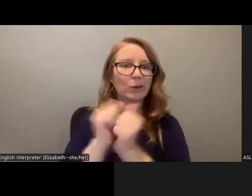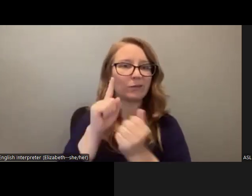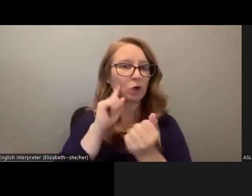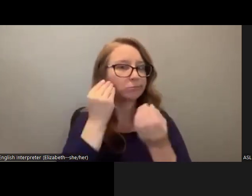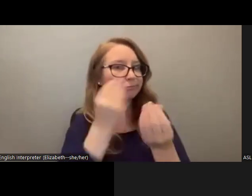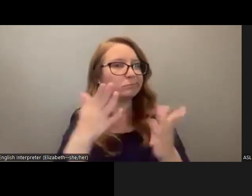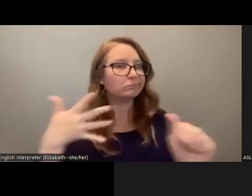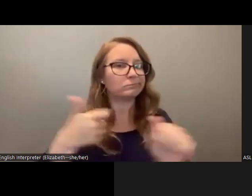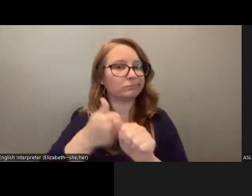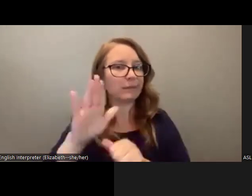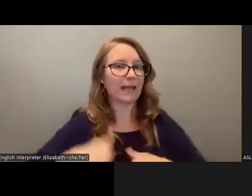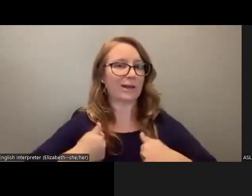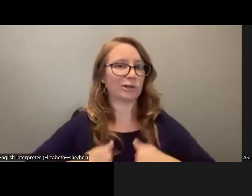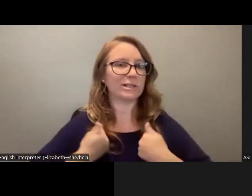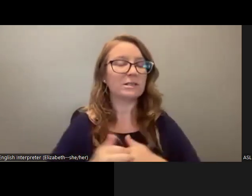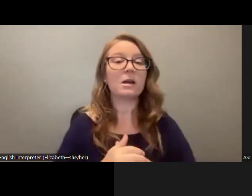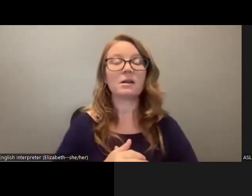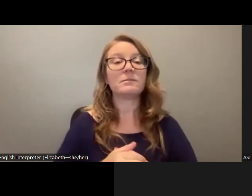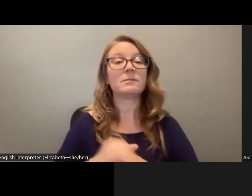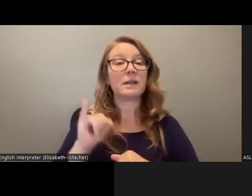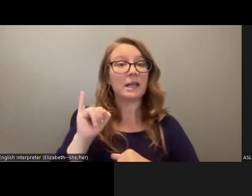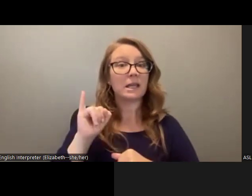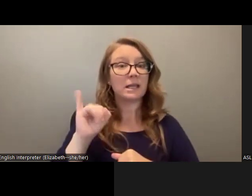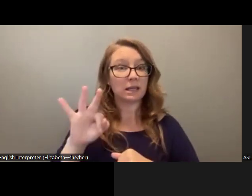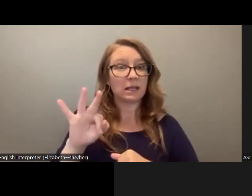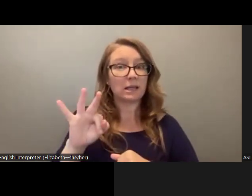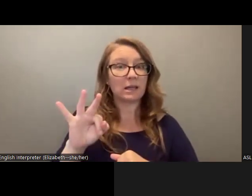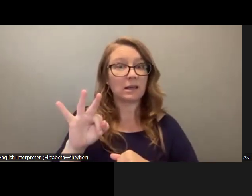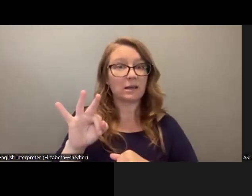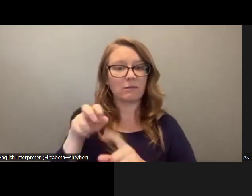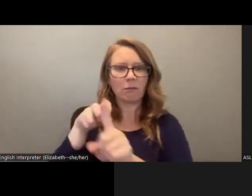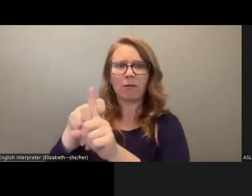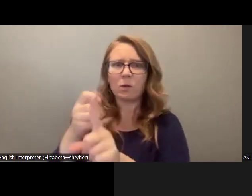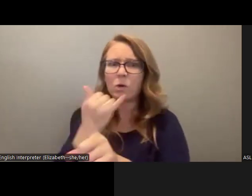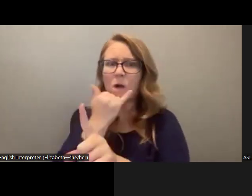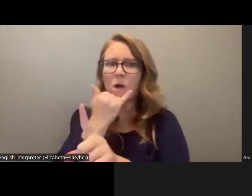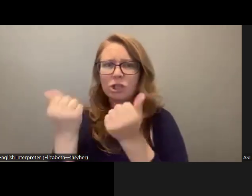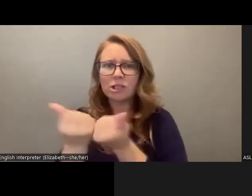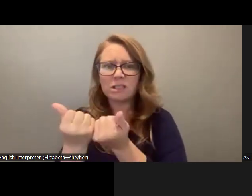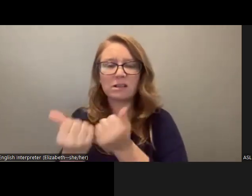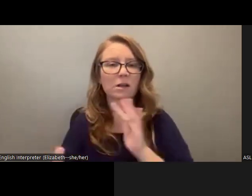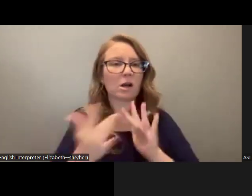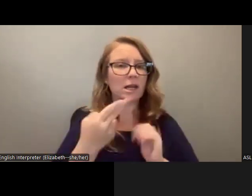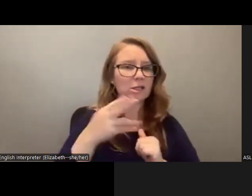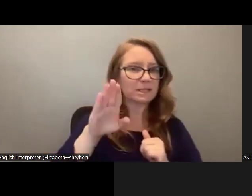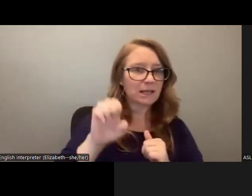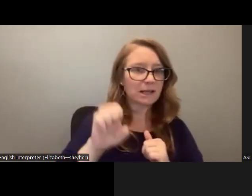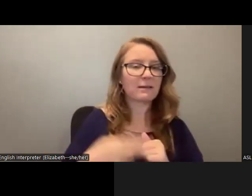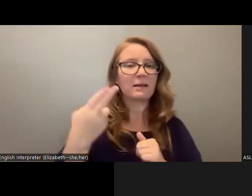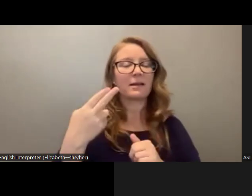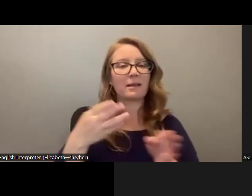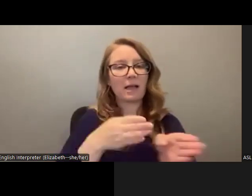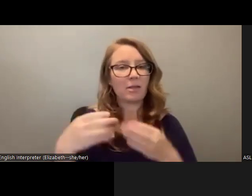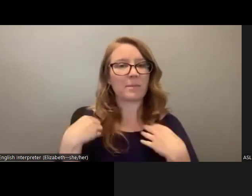address, and then we can go from there. And then obviously, if they went to the wrong agency and they contact HB or Helpline Finder HCA when they're on